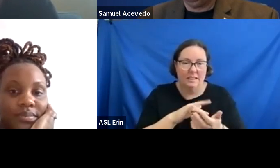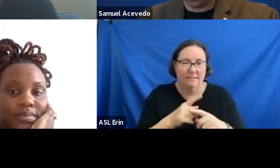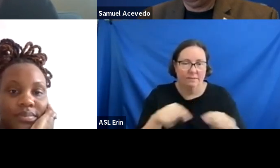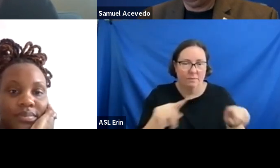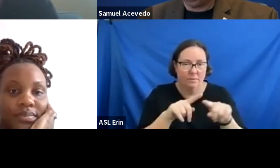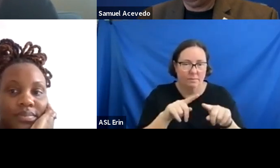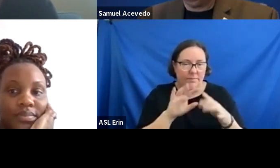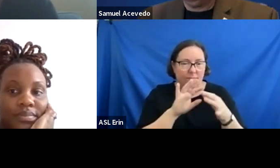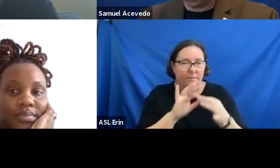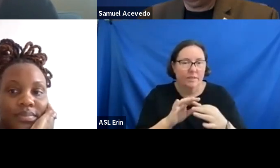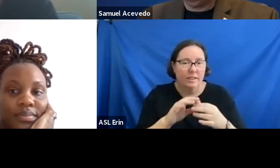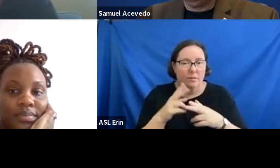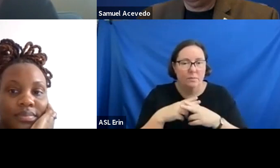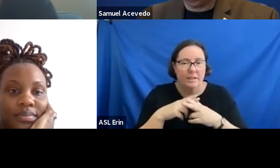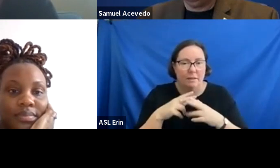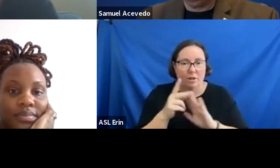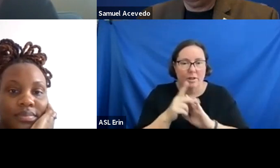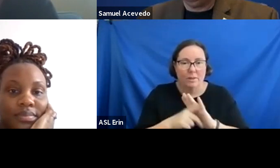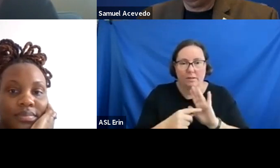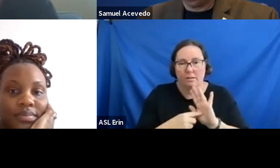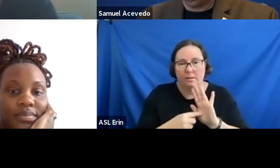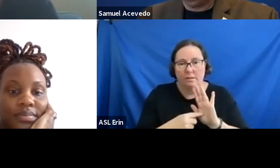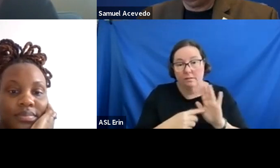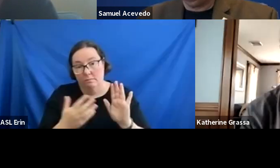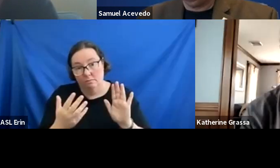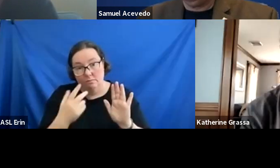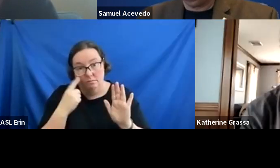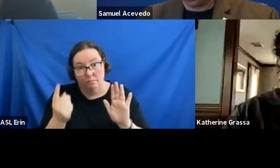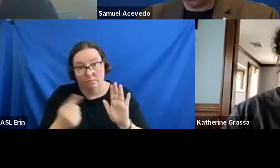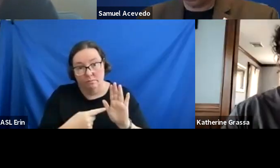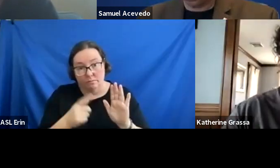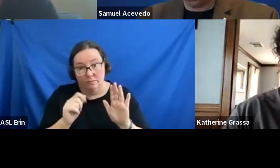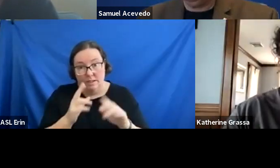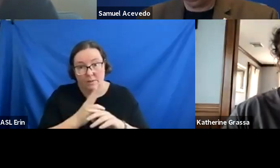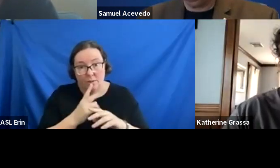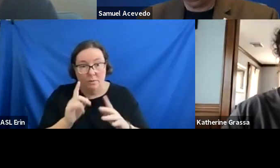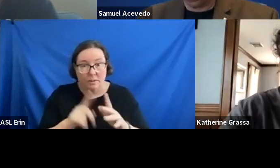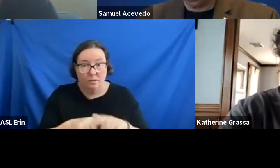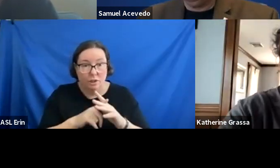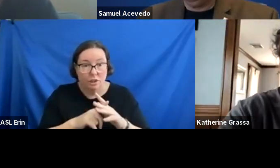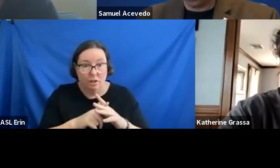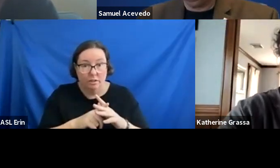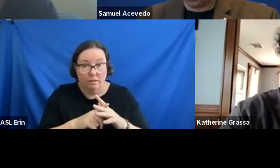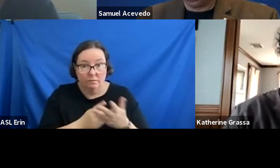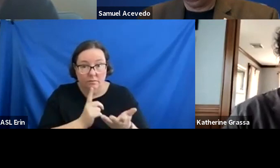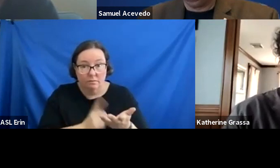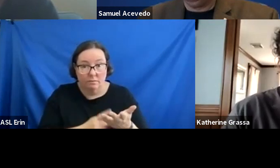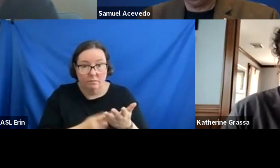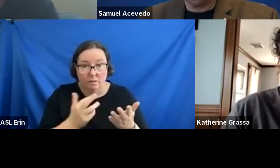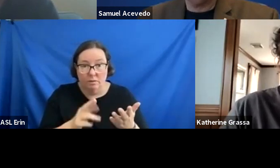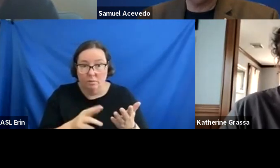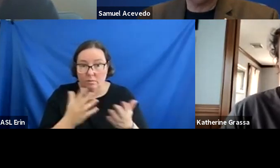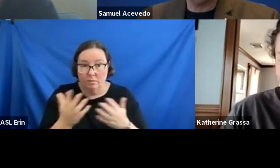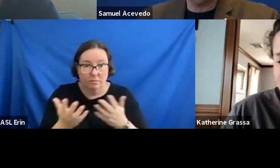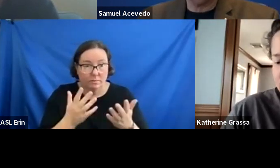with regards to the temporary policy. What could we use that as a benchmark to start with? It